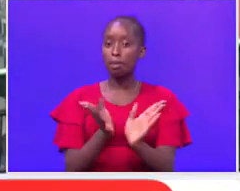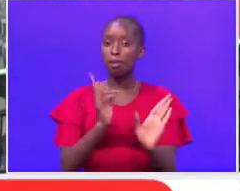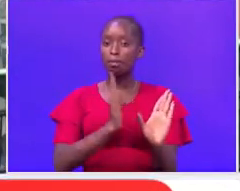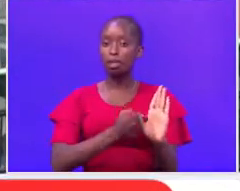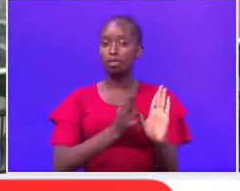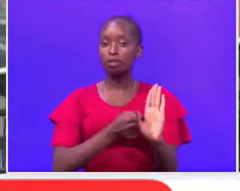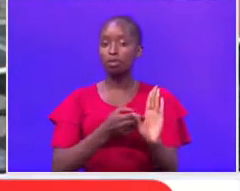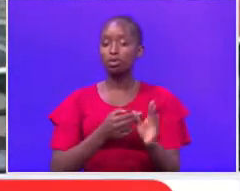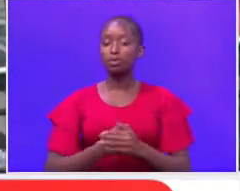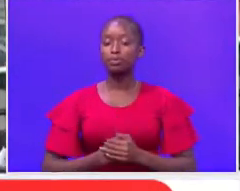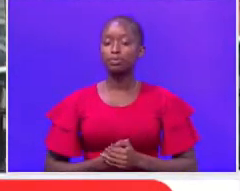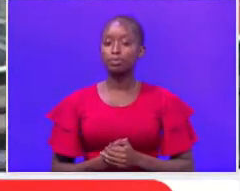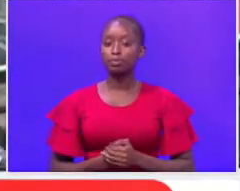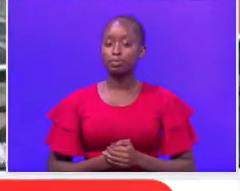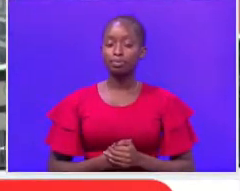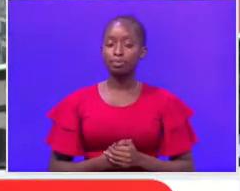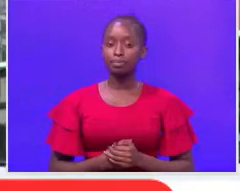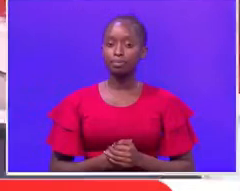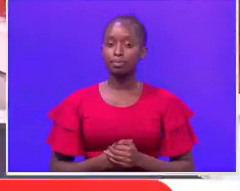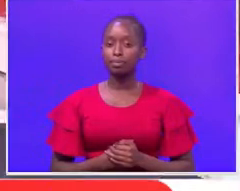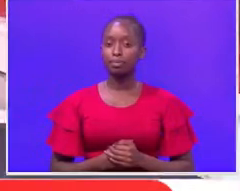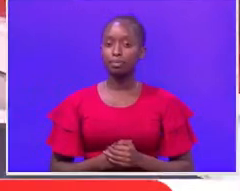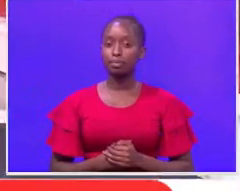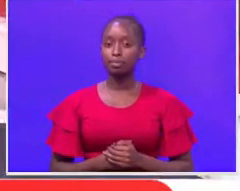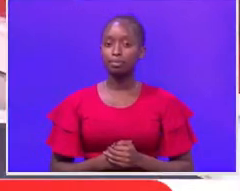William, TV47.